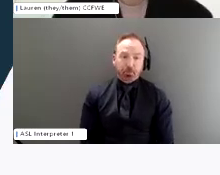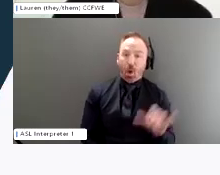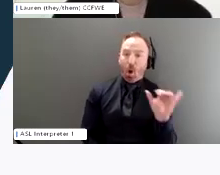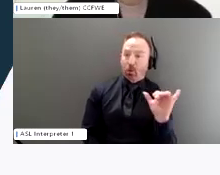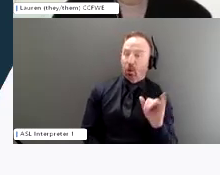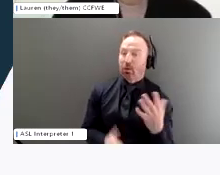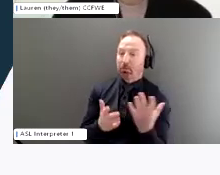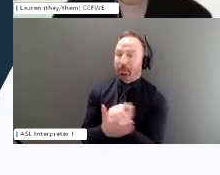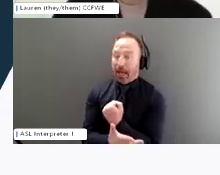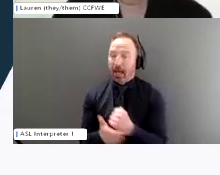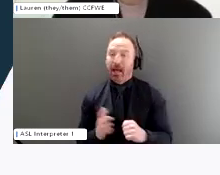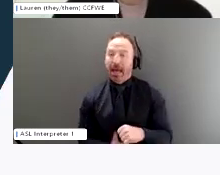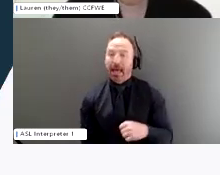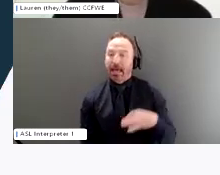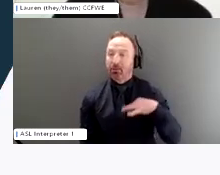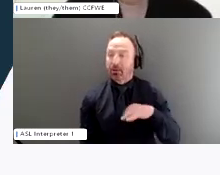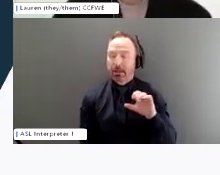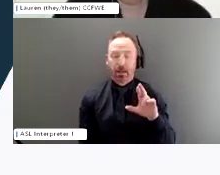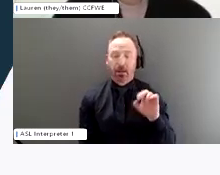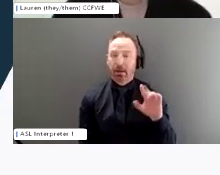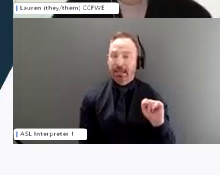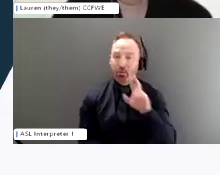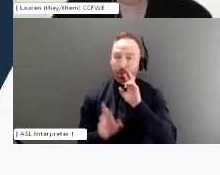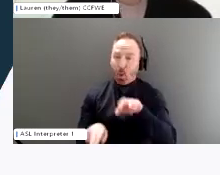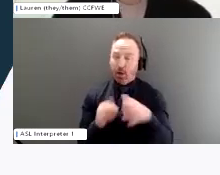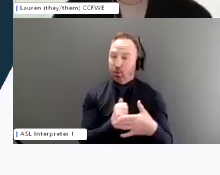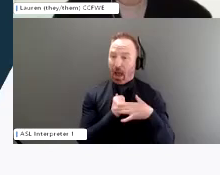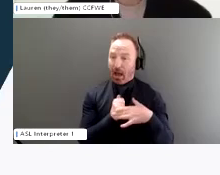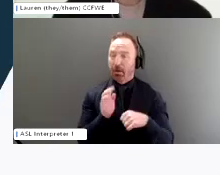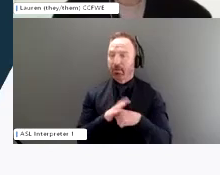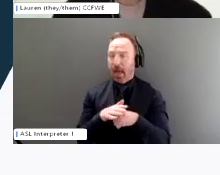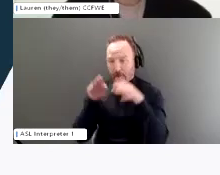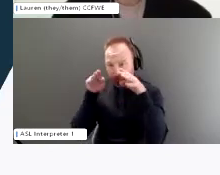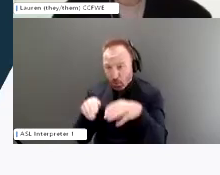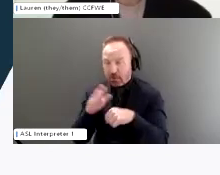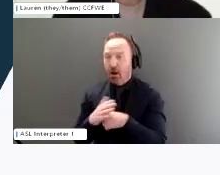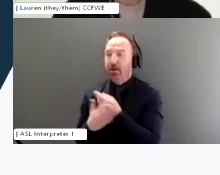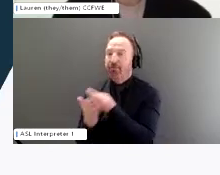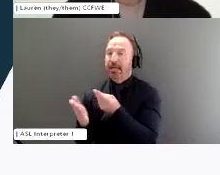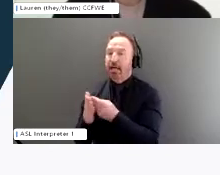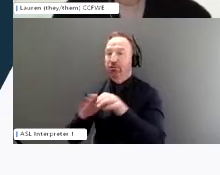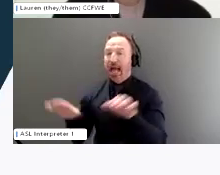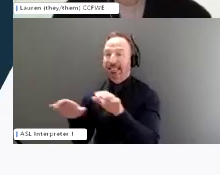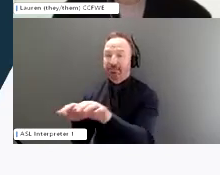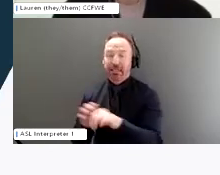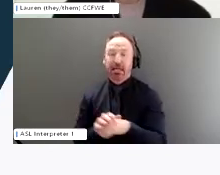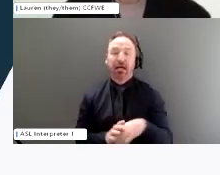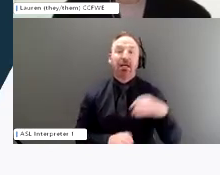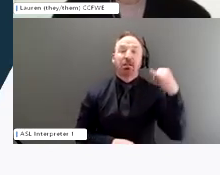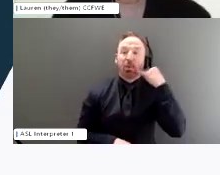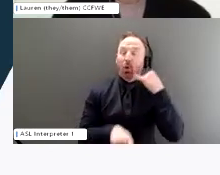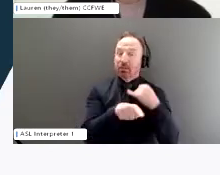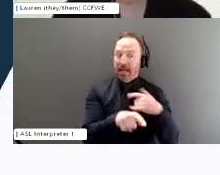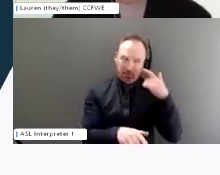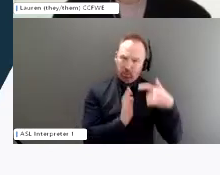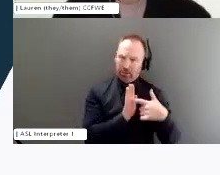to help them monitor their financial activity. So this could flame any unauthorized access to their financial accounts and also give